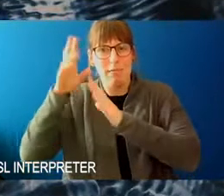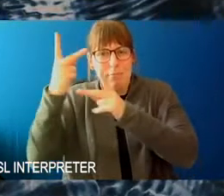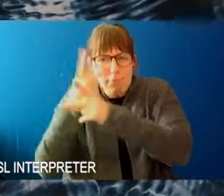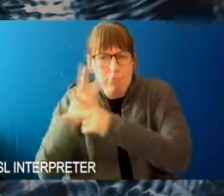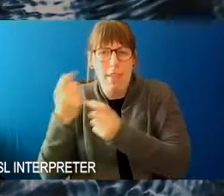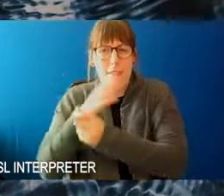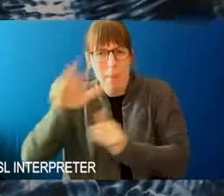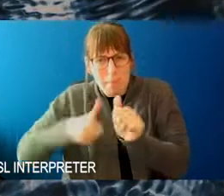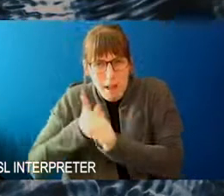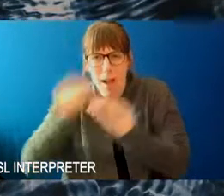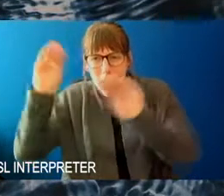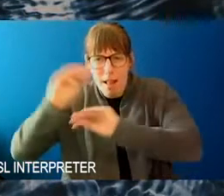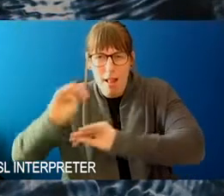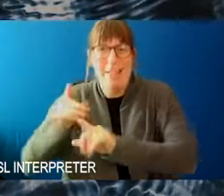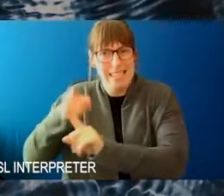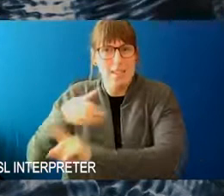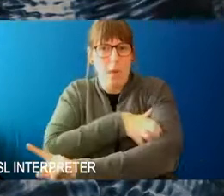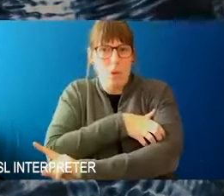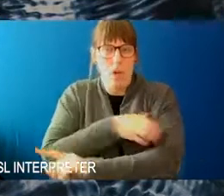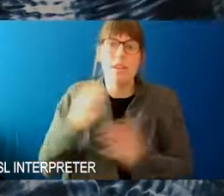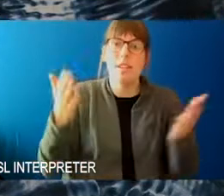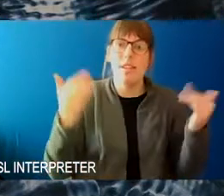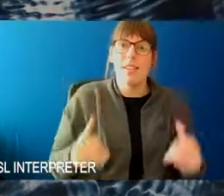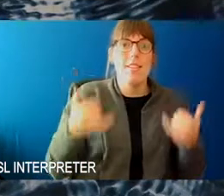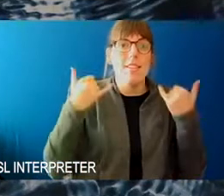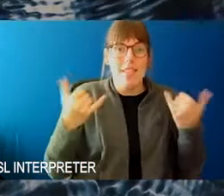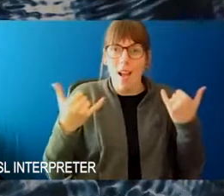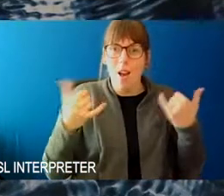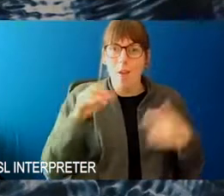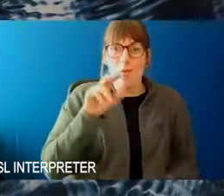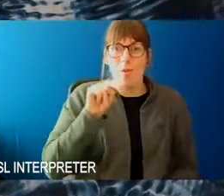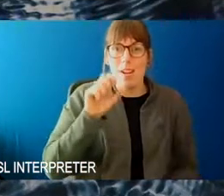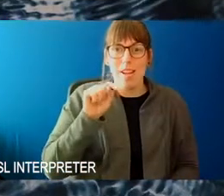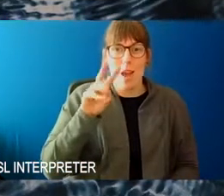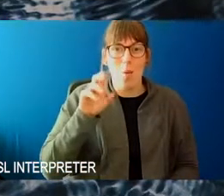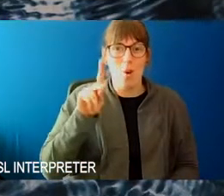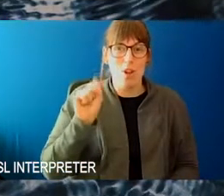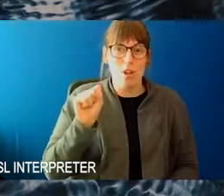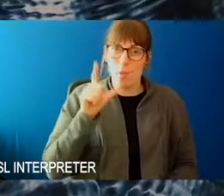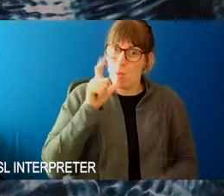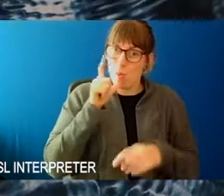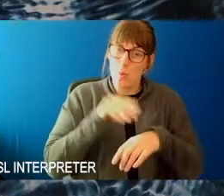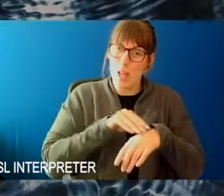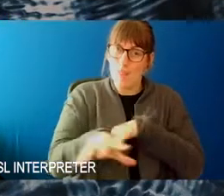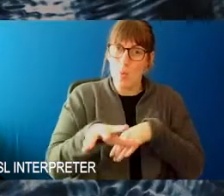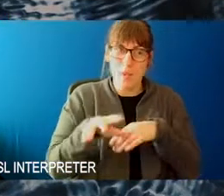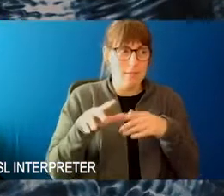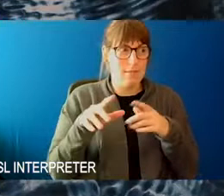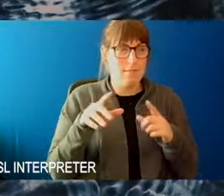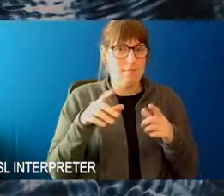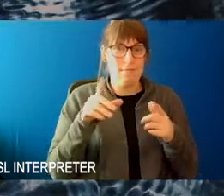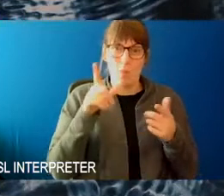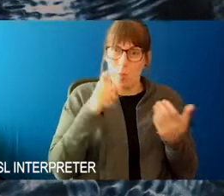the people that are developing the algorithms. But when we look at the distributed networks, the influencers